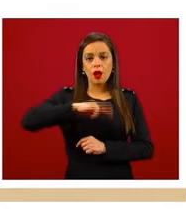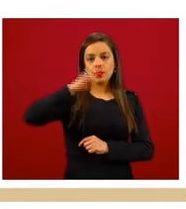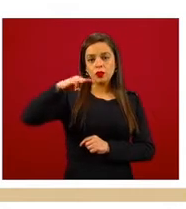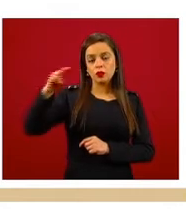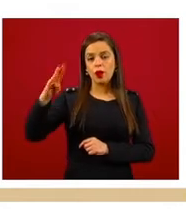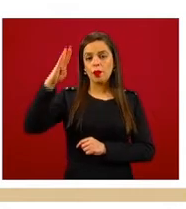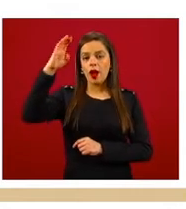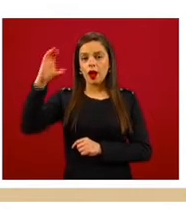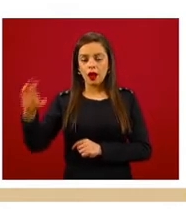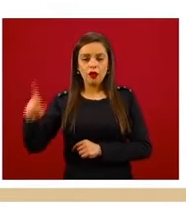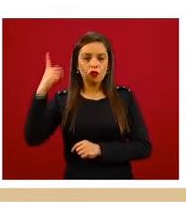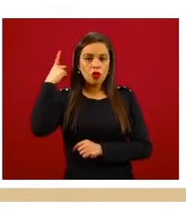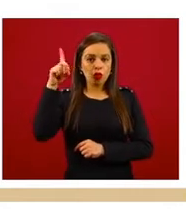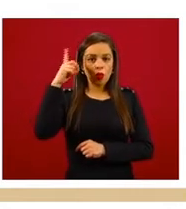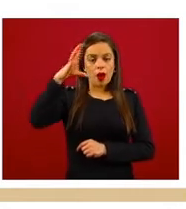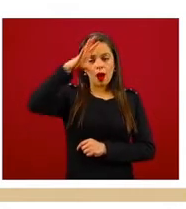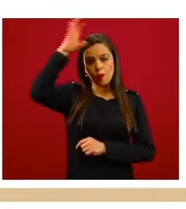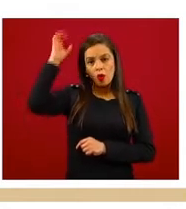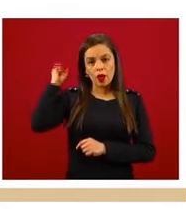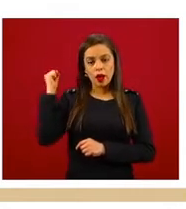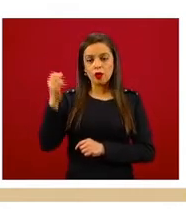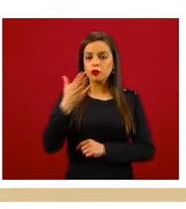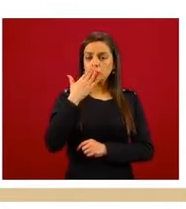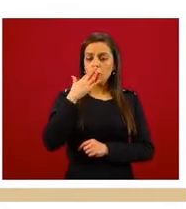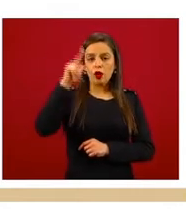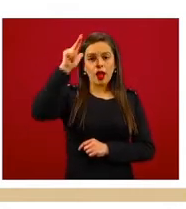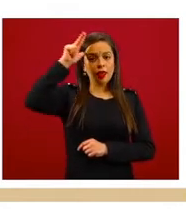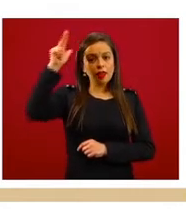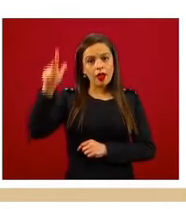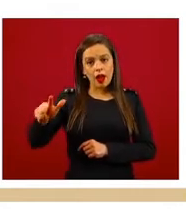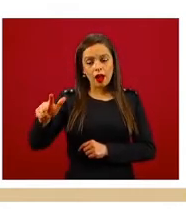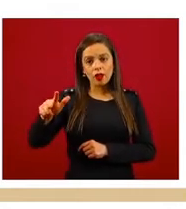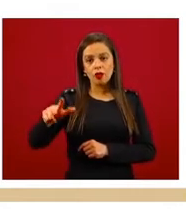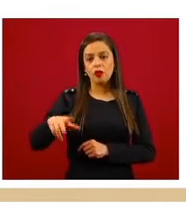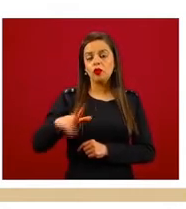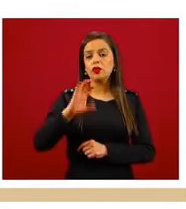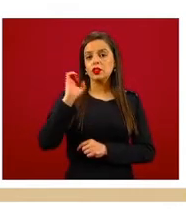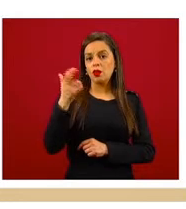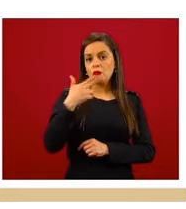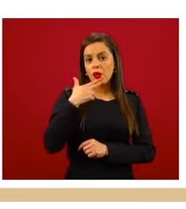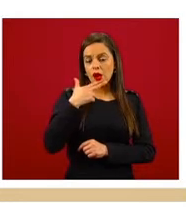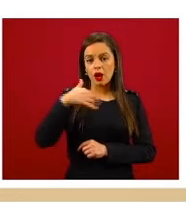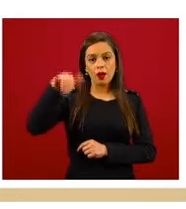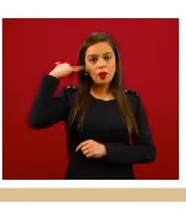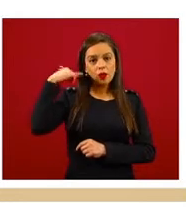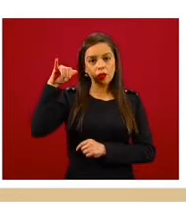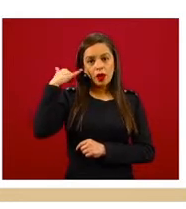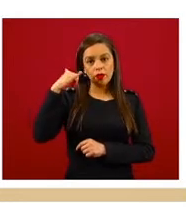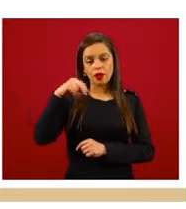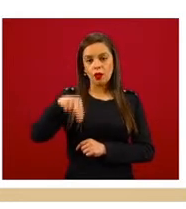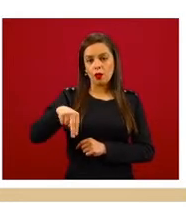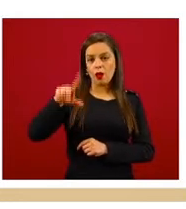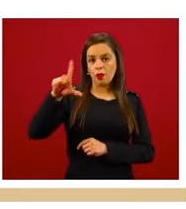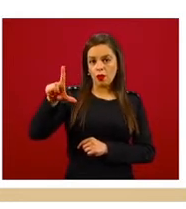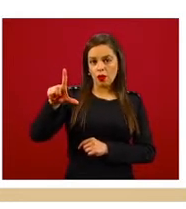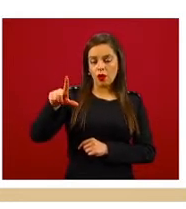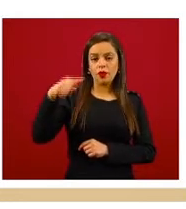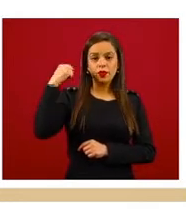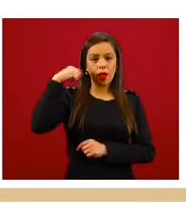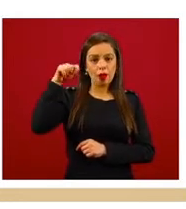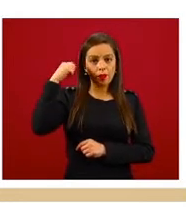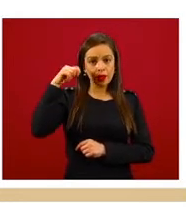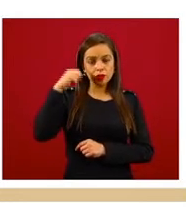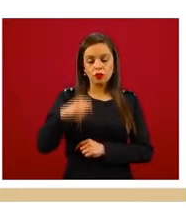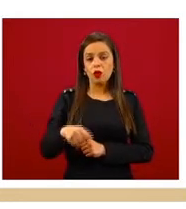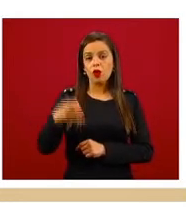mobility, just California, like Colima, Durango, Michoacán, Morelos, Sonora, Durango, Hidalgo, Morelos, Sonora, Chihuahua, Hidalgo, Yucatán, Nuevo Chihuahua, León, Yucatán, Tabasco Nuevo y León, Campeche Tabasco,